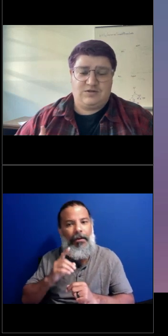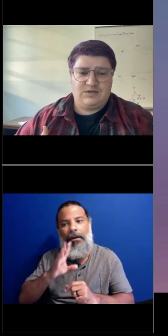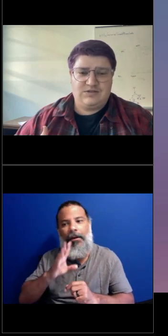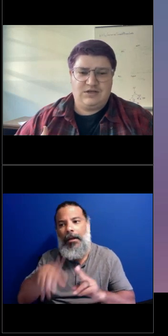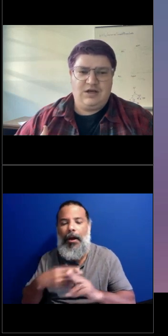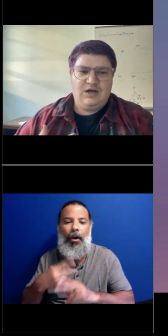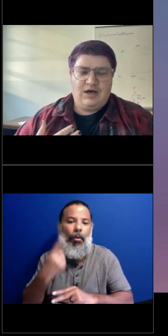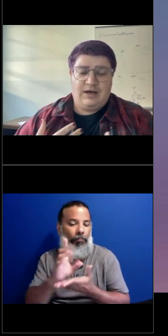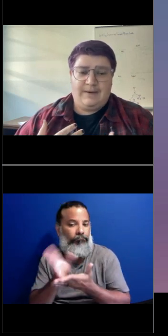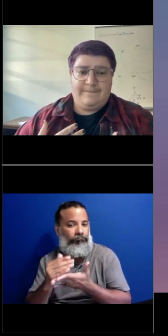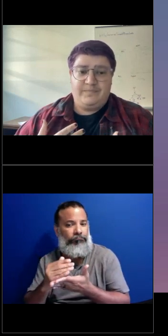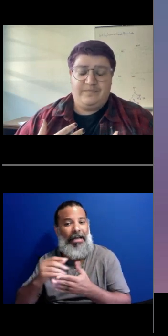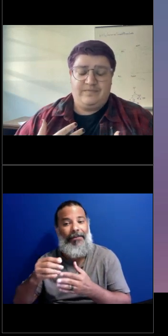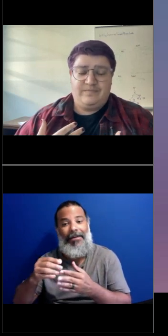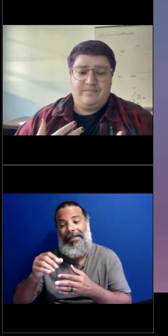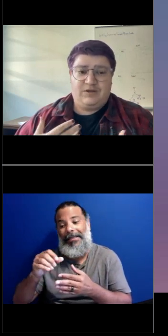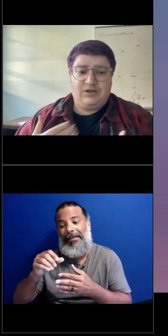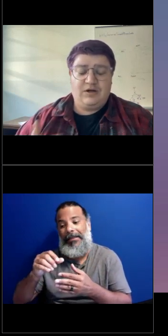sex-related characteristic,